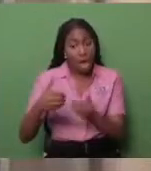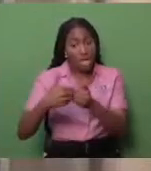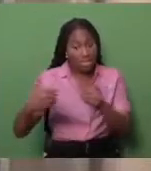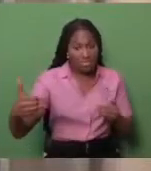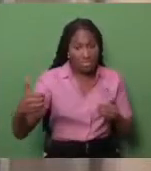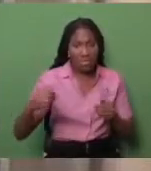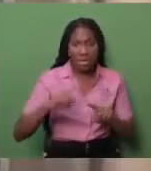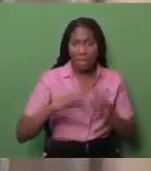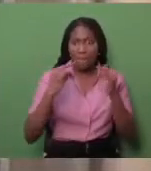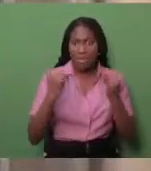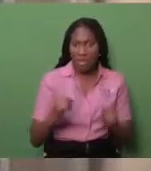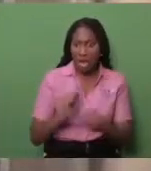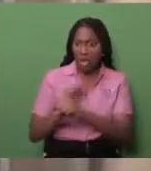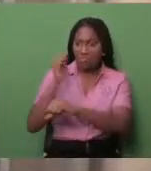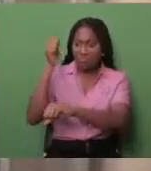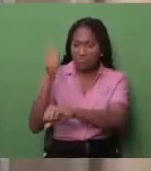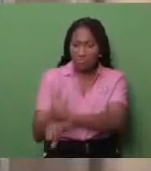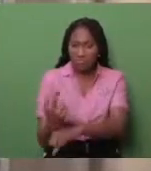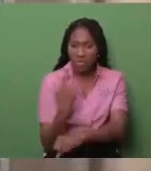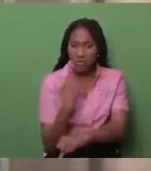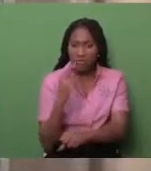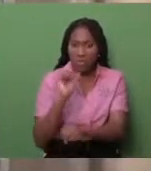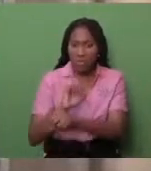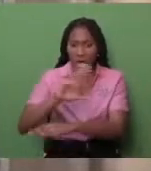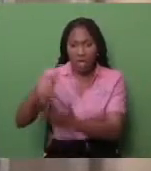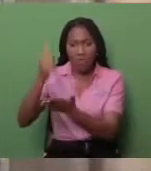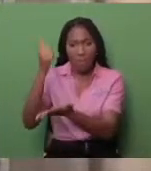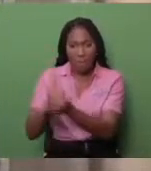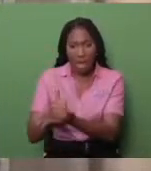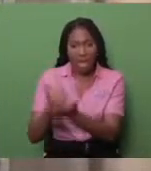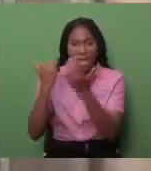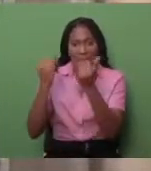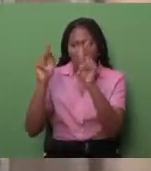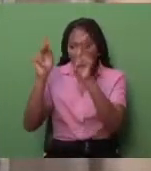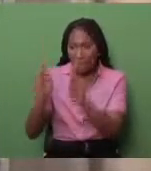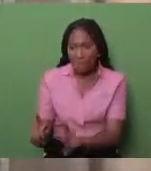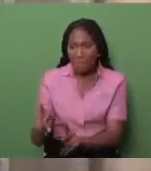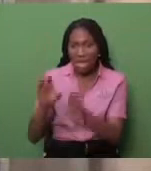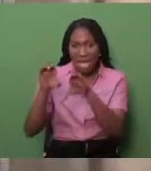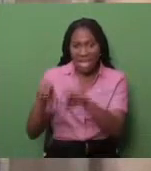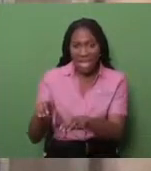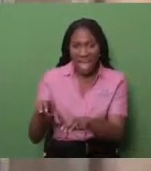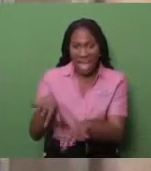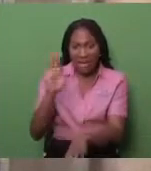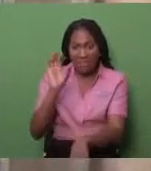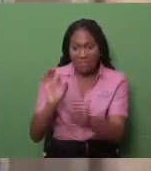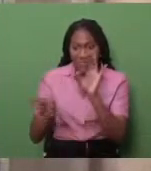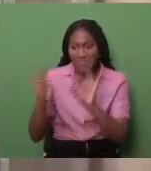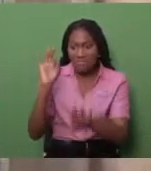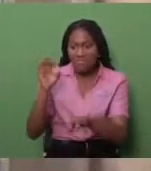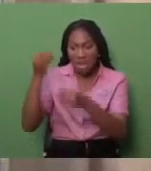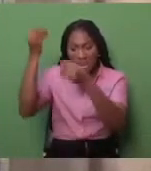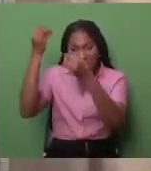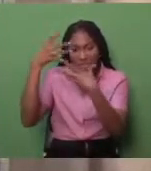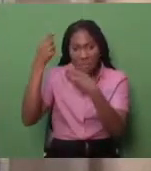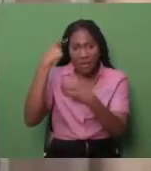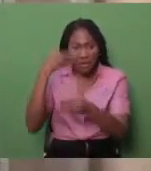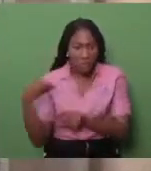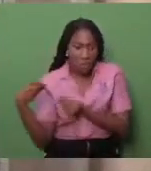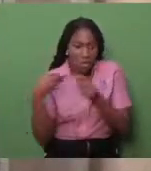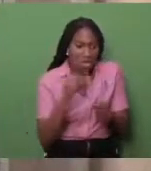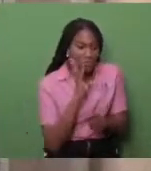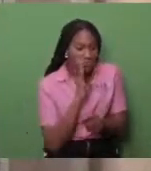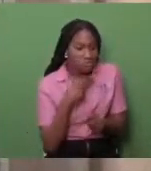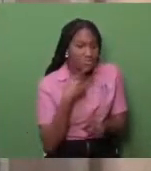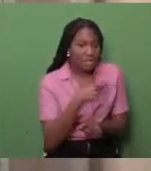access confidential information on any employee at the bank. They reduced the term of the governor to ensure that he will be